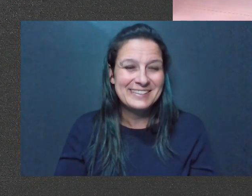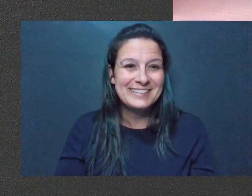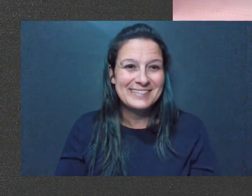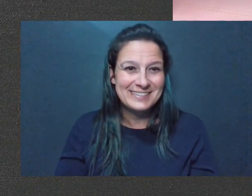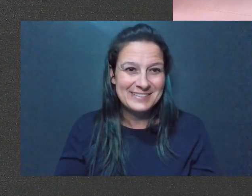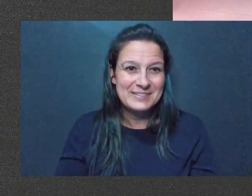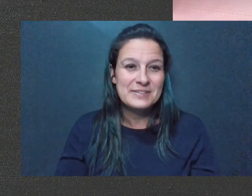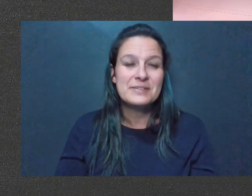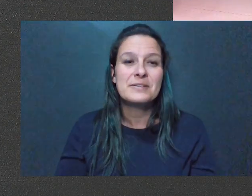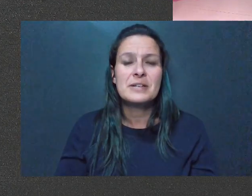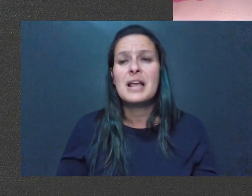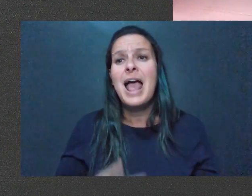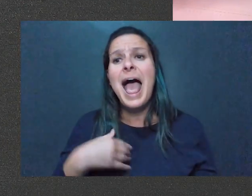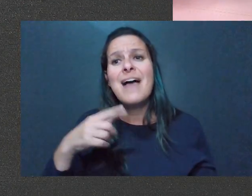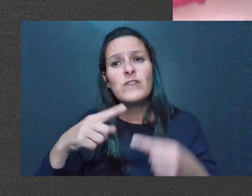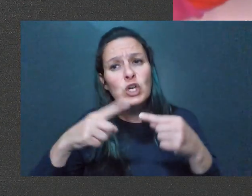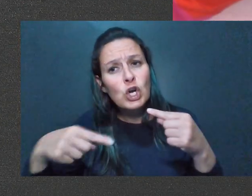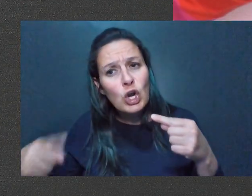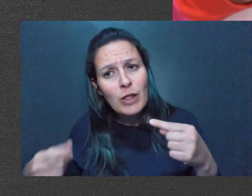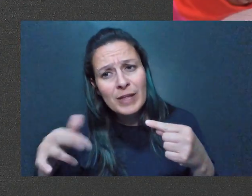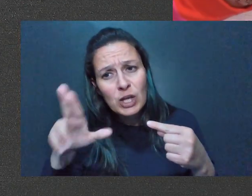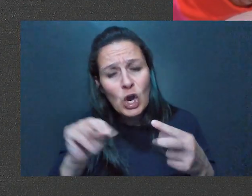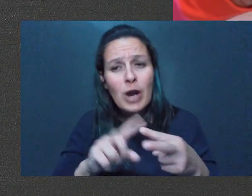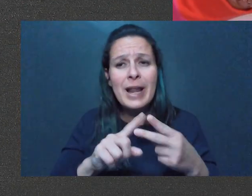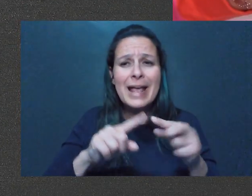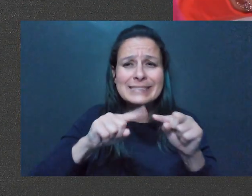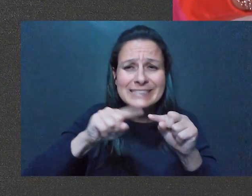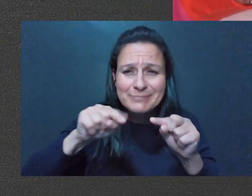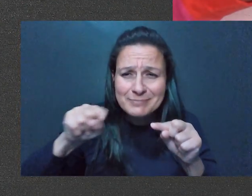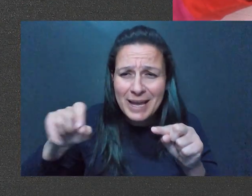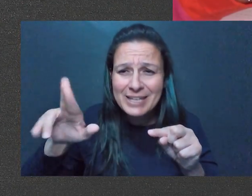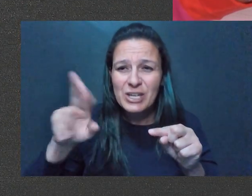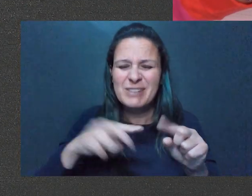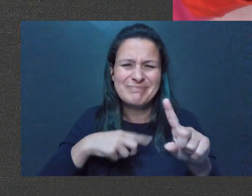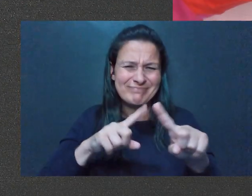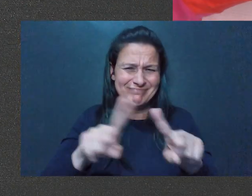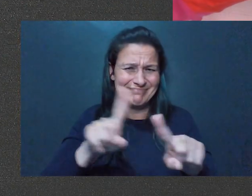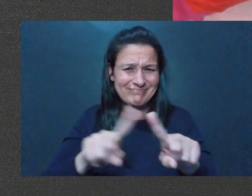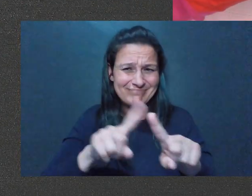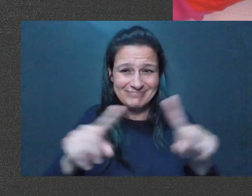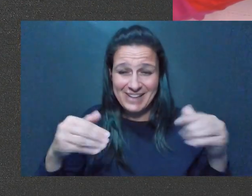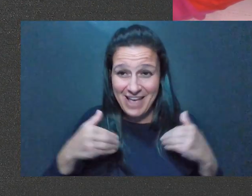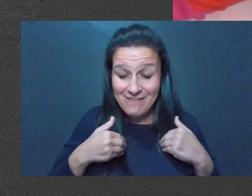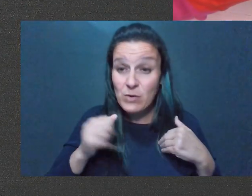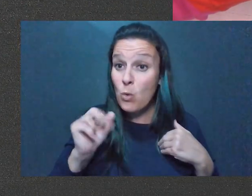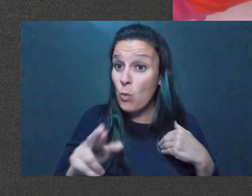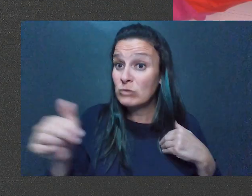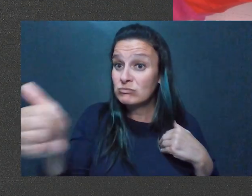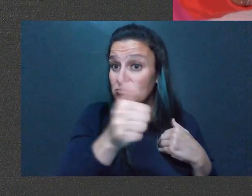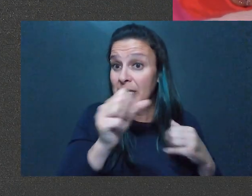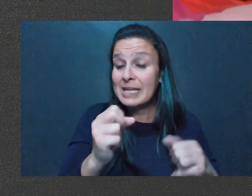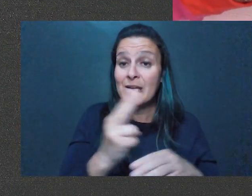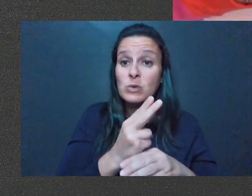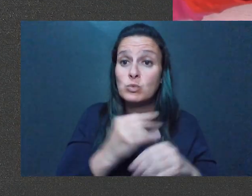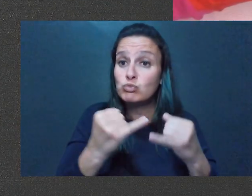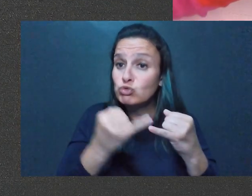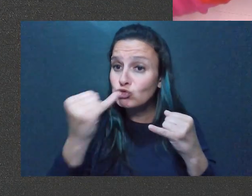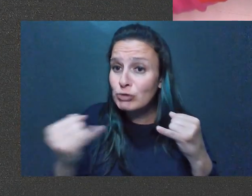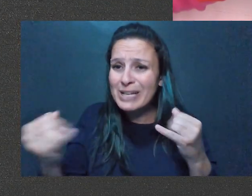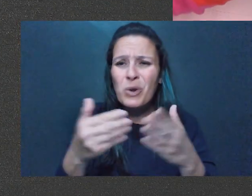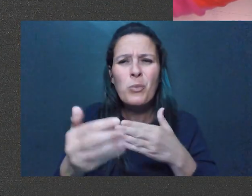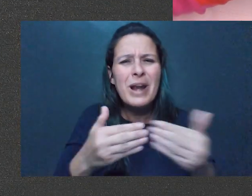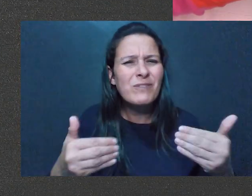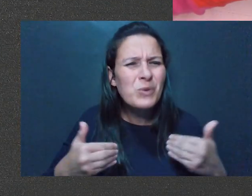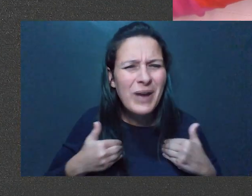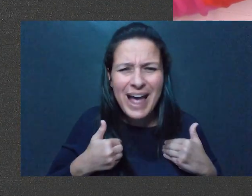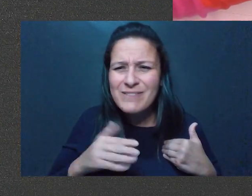And they make curly yarn, and they make spiky yarn. They make all kinds of fun yarn. Or you could even use string, whatever you have around